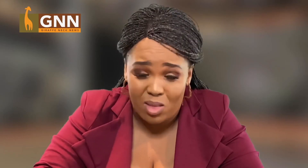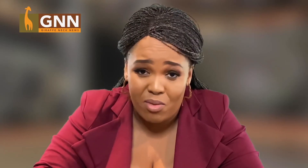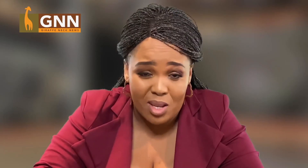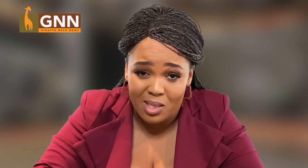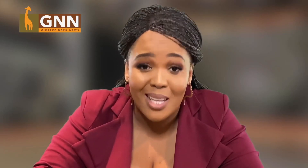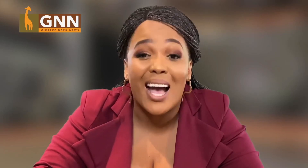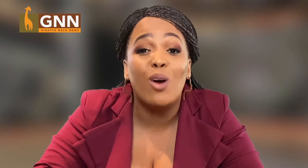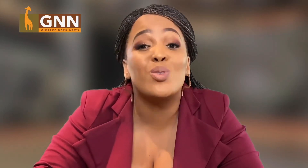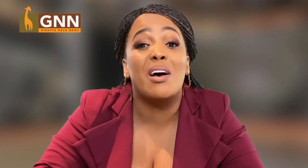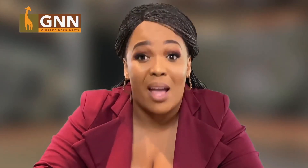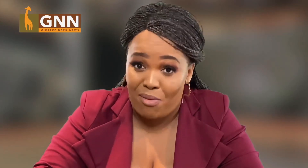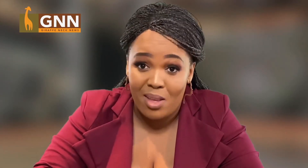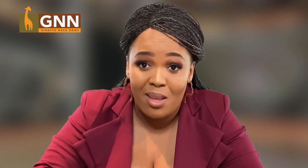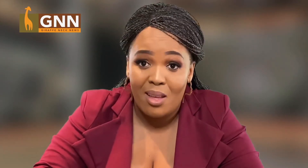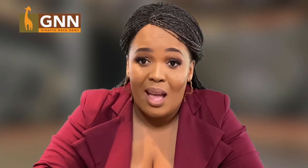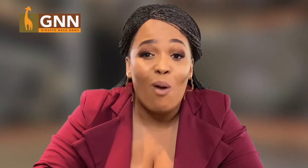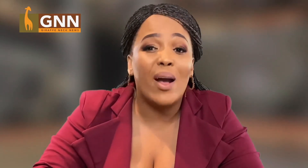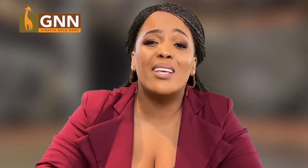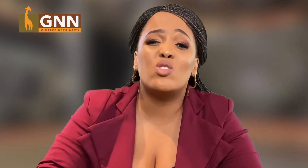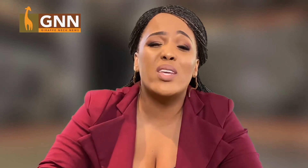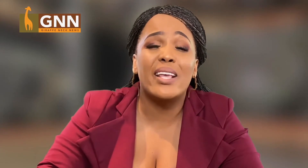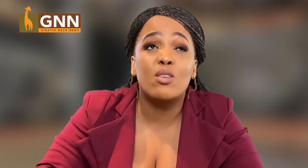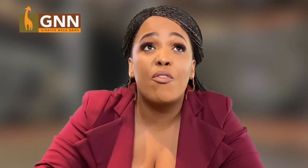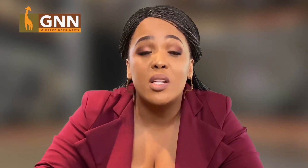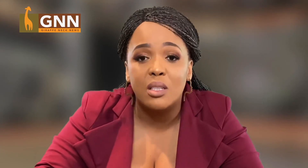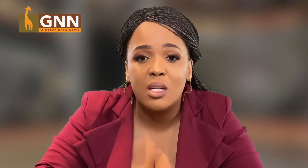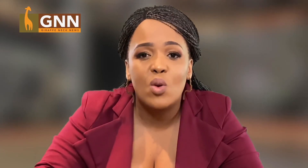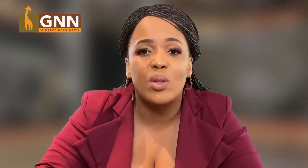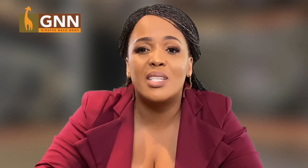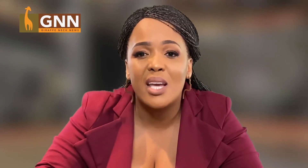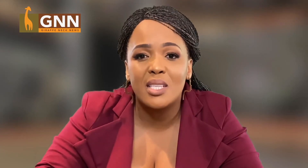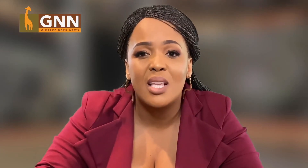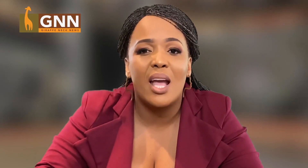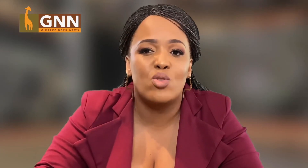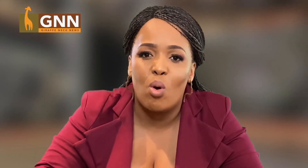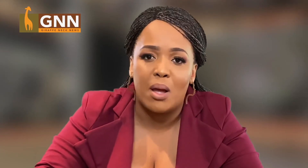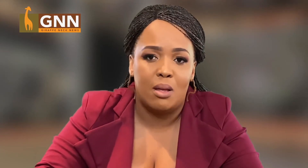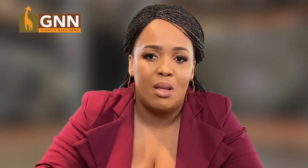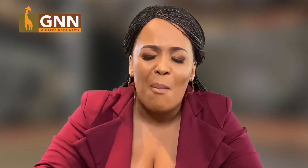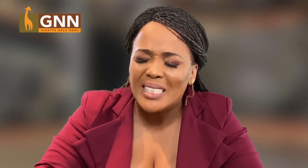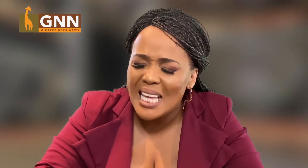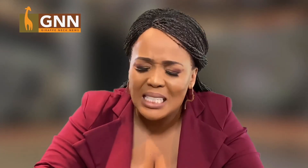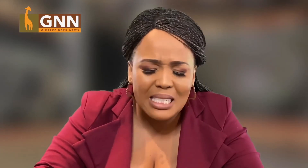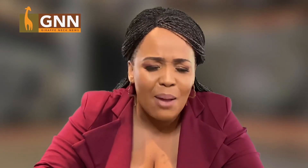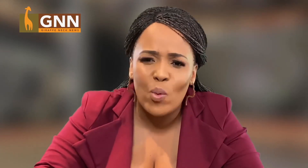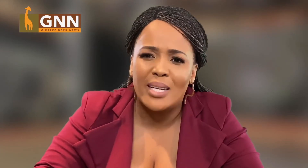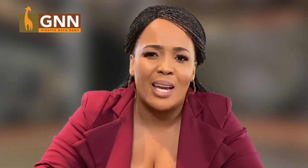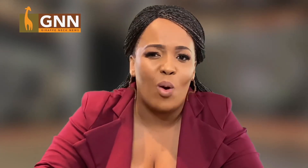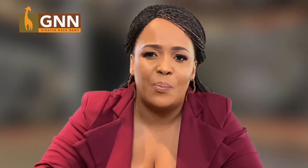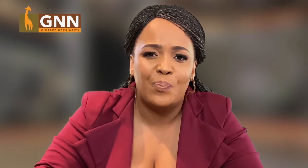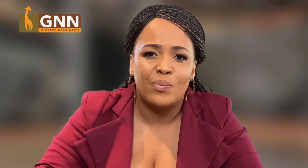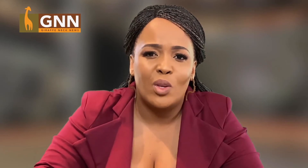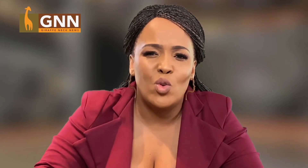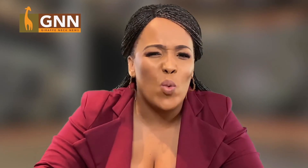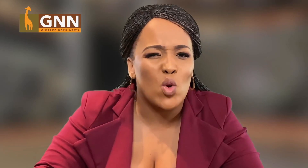know as South Africans, it's how to survive. Our history is filled with tears and trauma. But each time we are